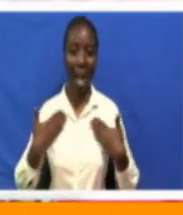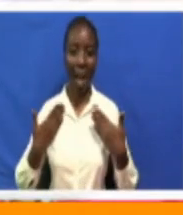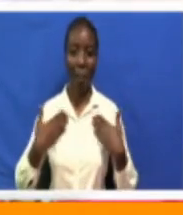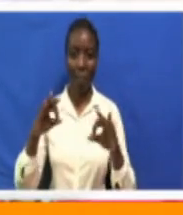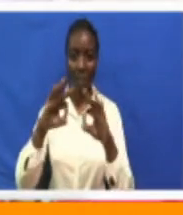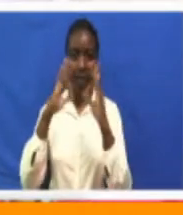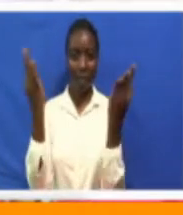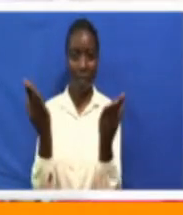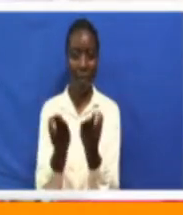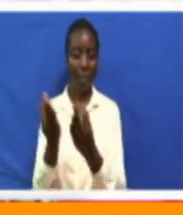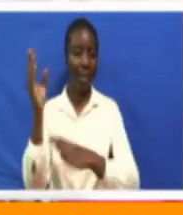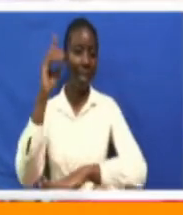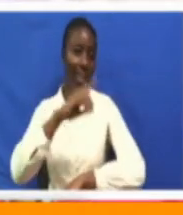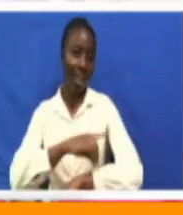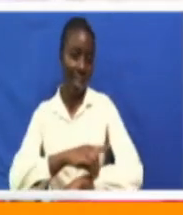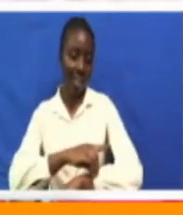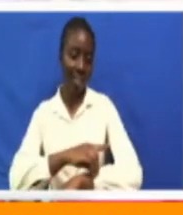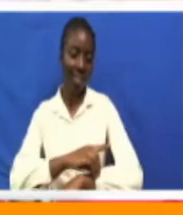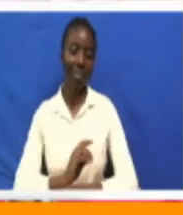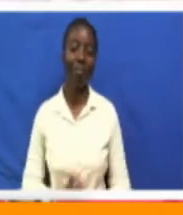family day